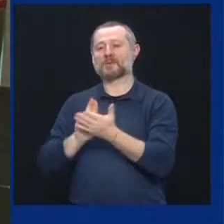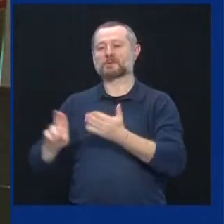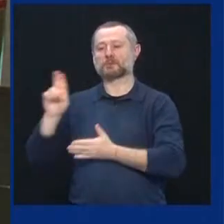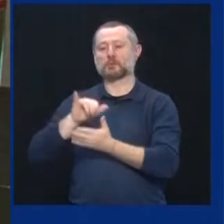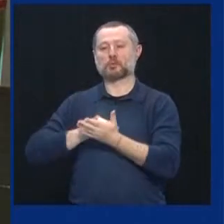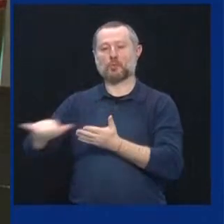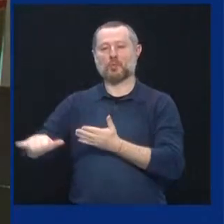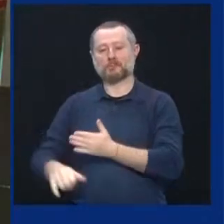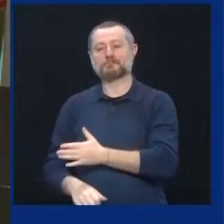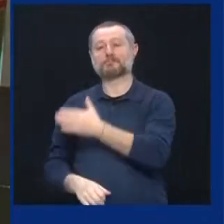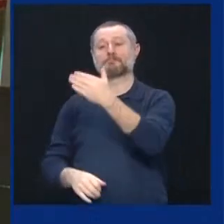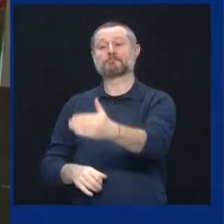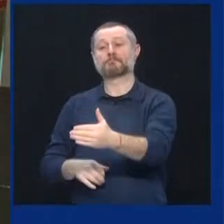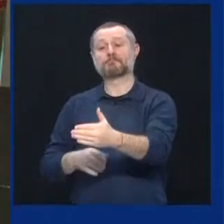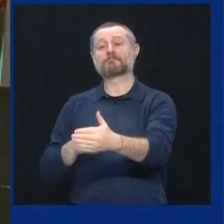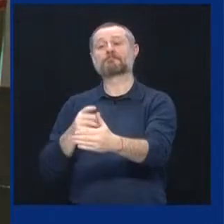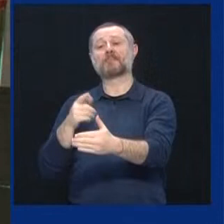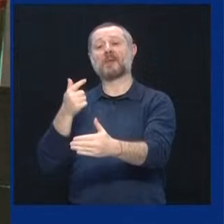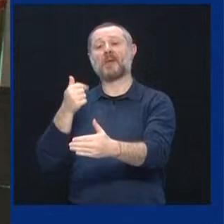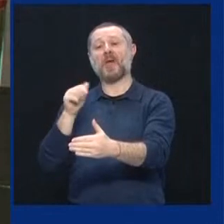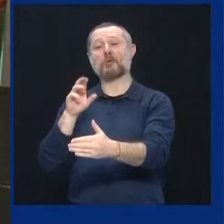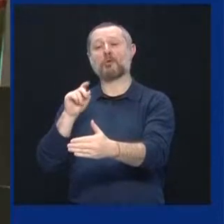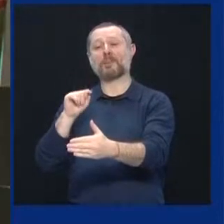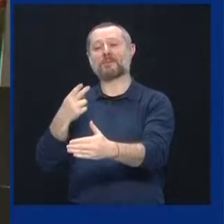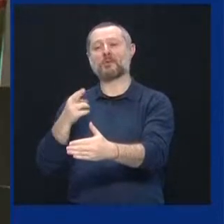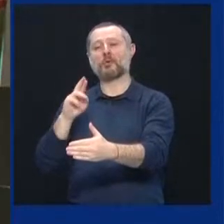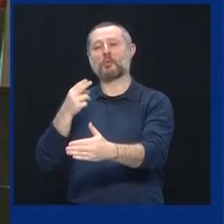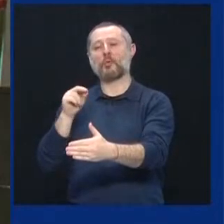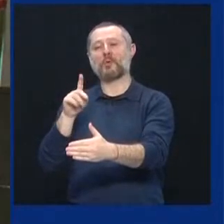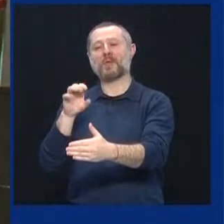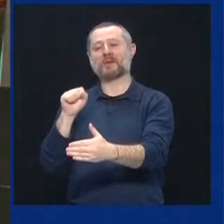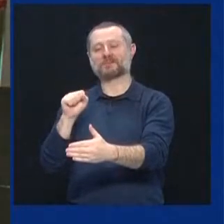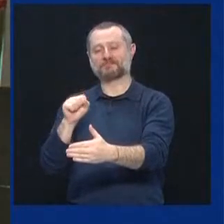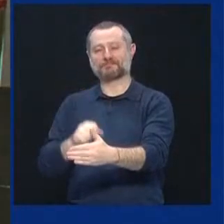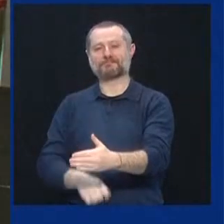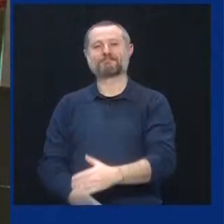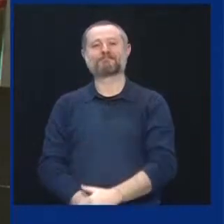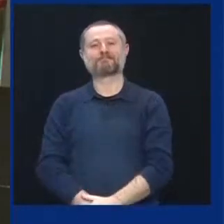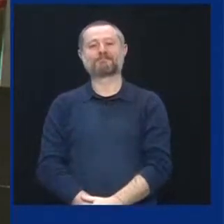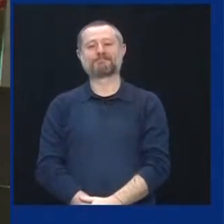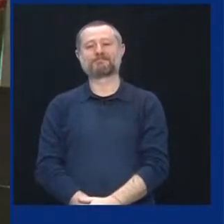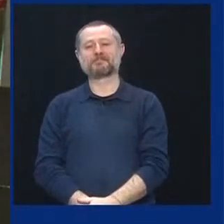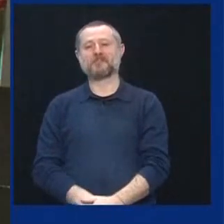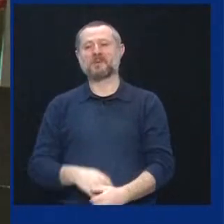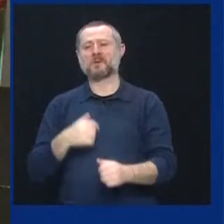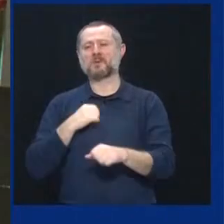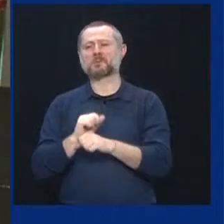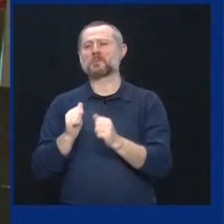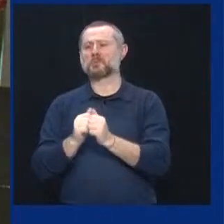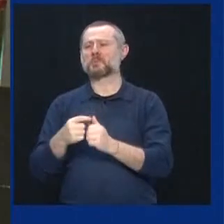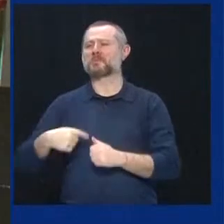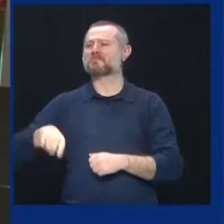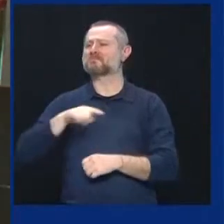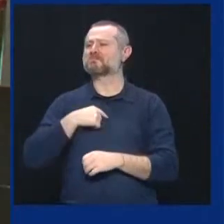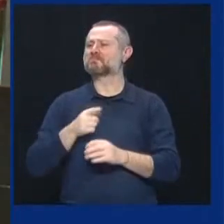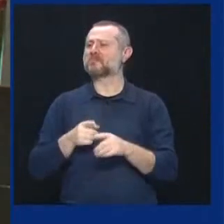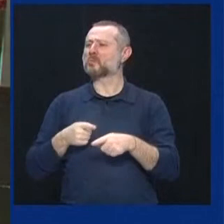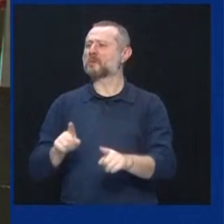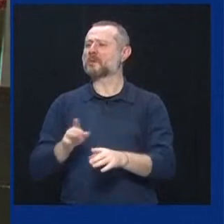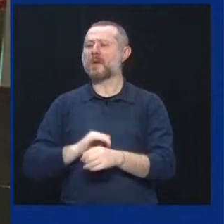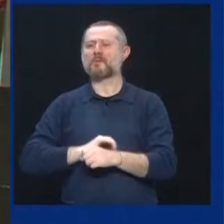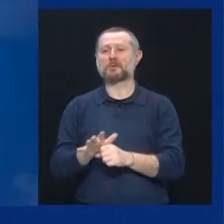to his right, Gareth Rhodes, who's been working with us through COVID. Today is